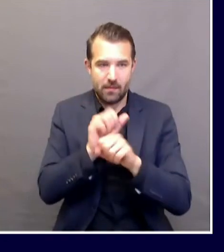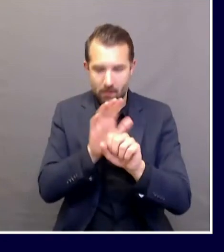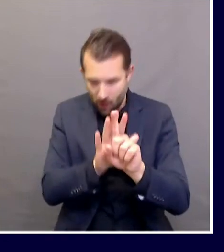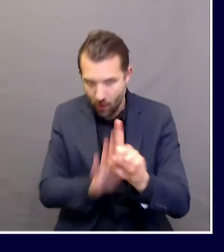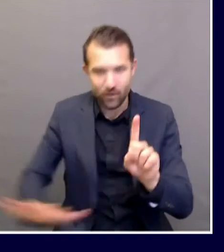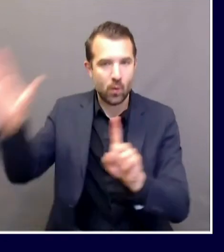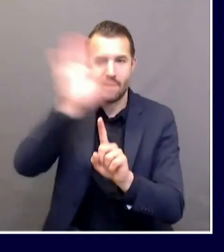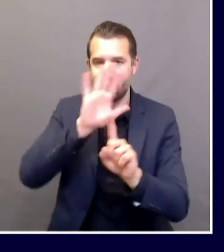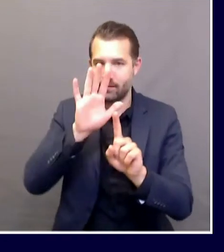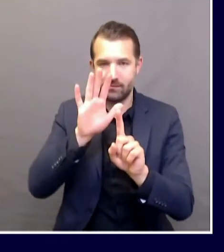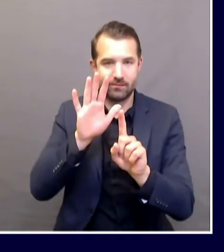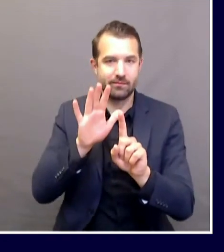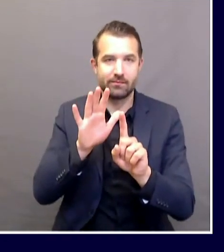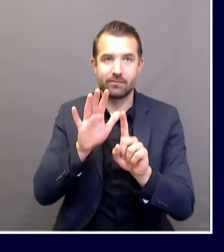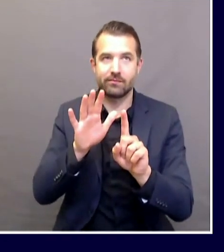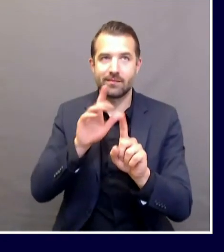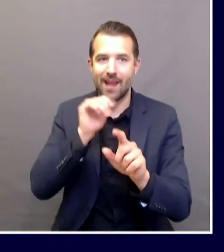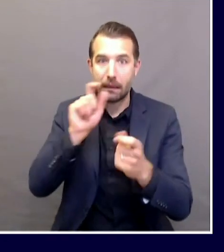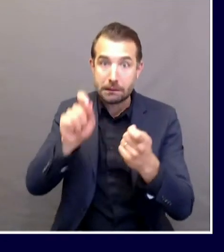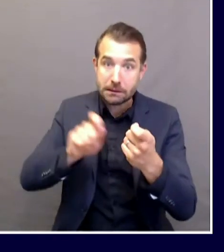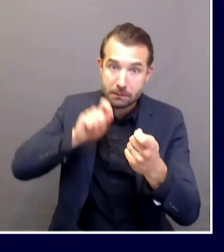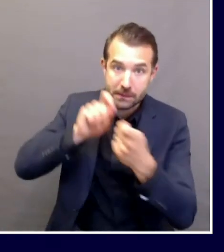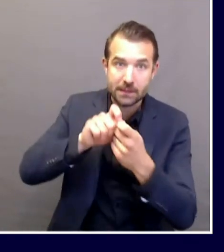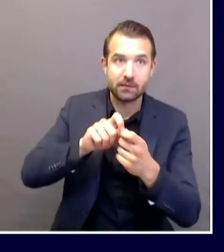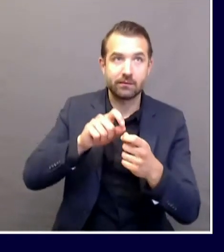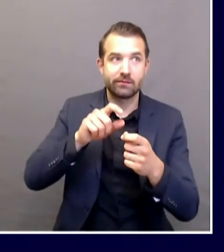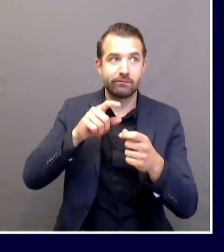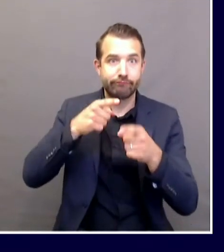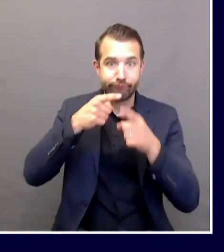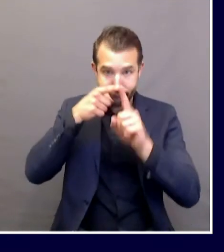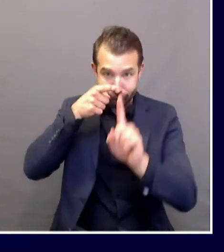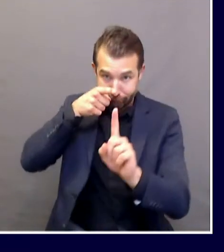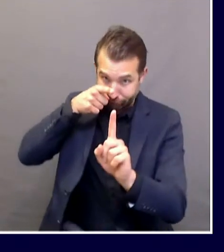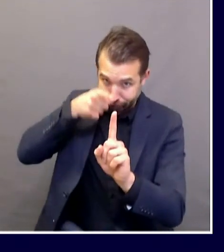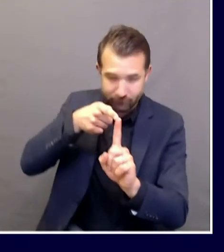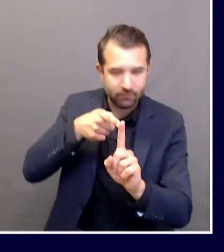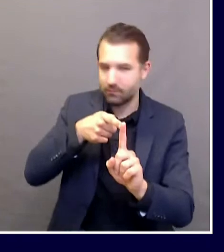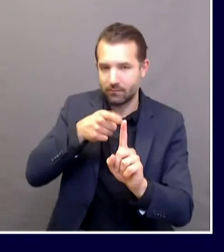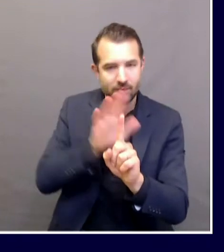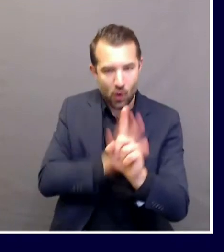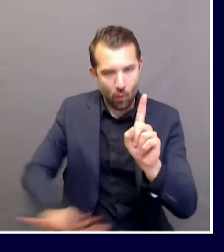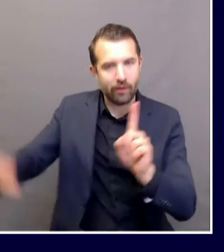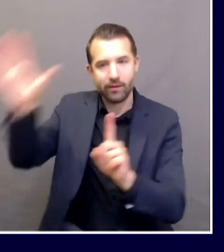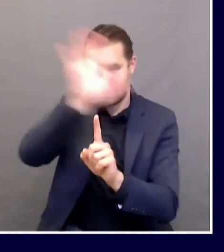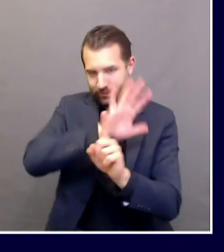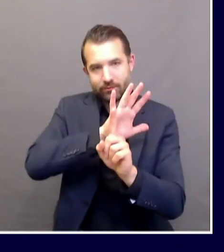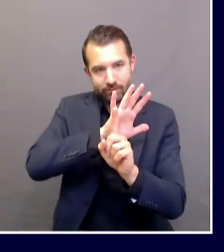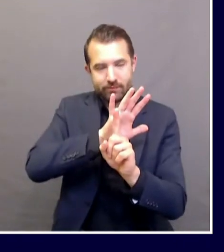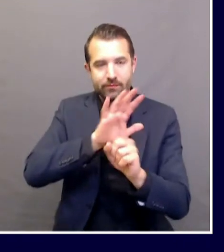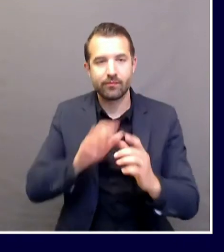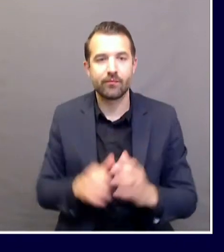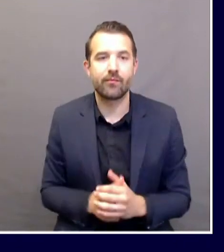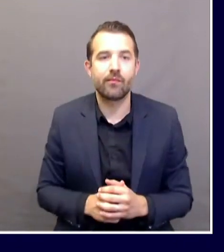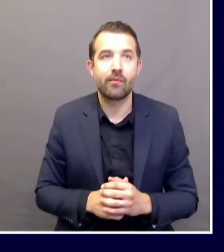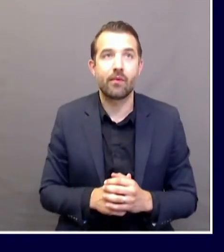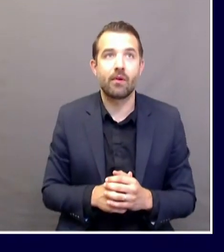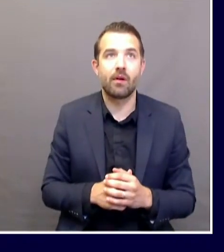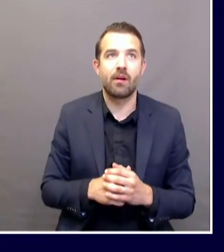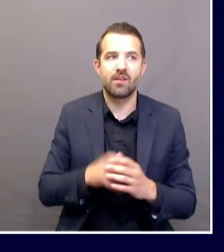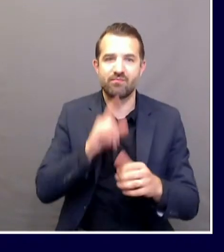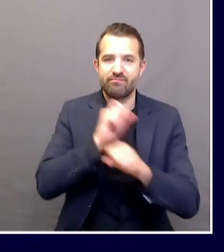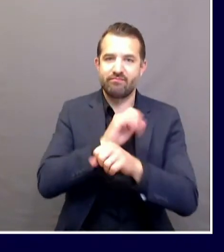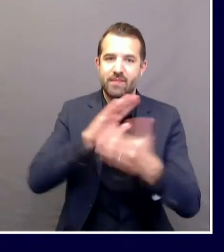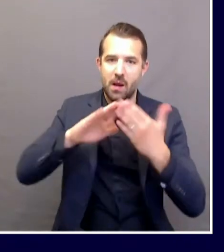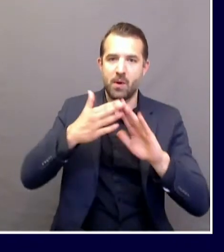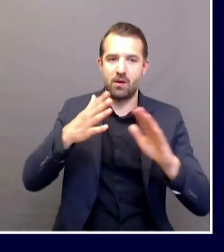focal outbreaks, but rather community transmission happening across the state. And is there any change in the